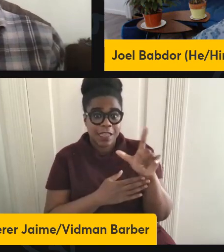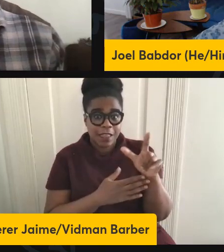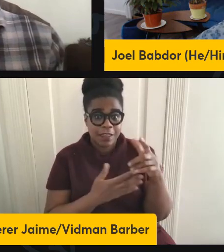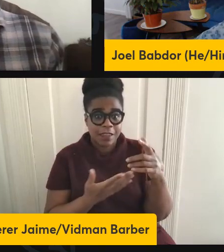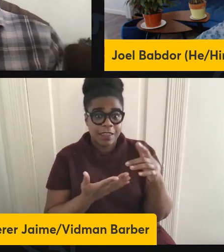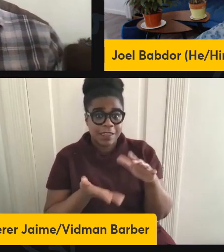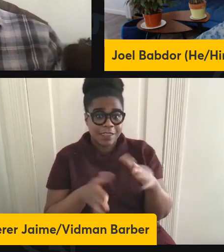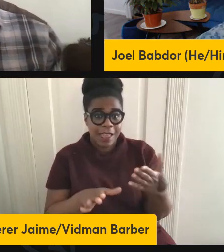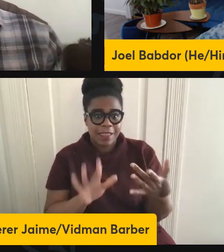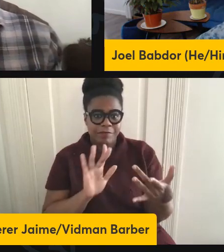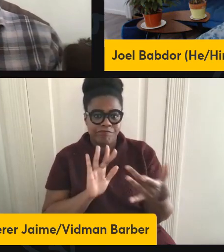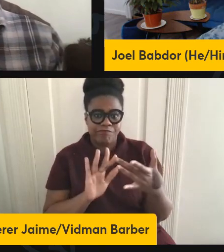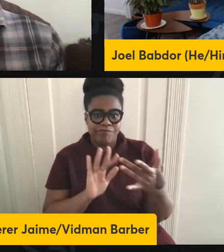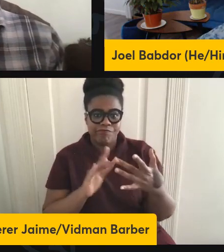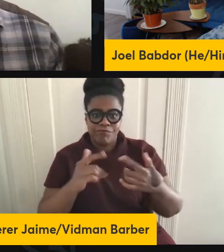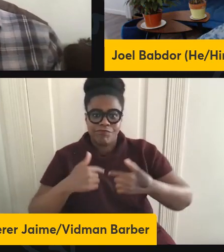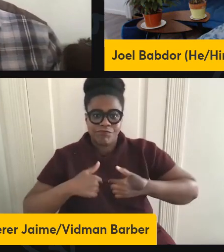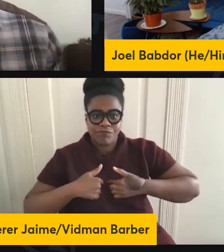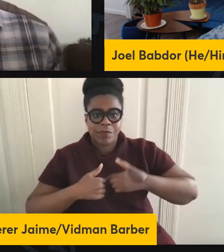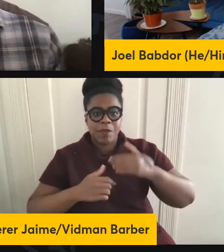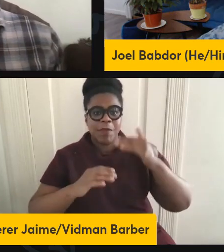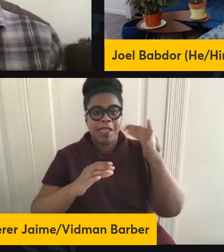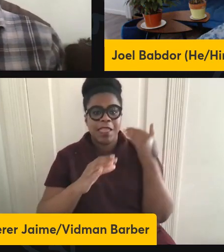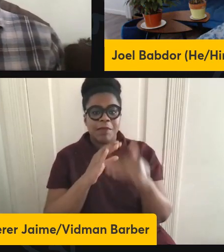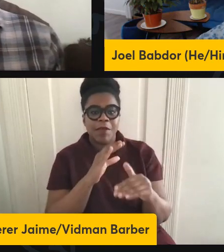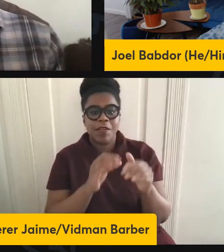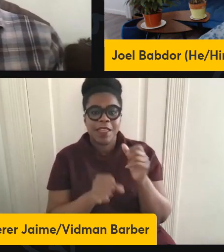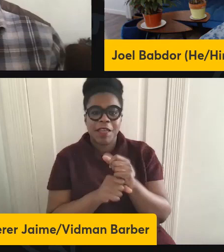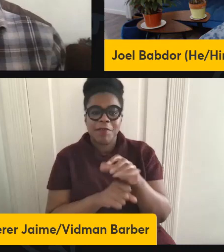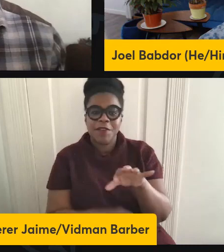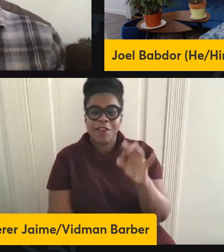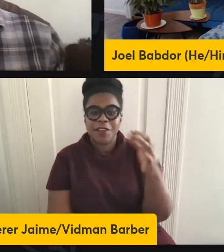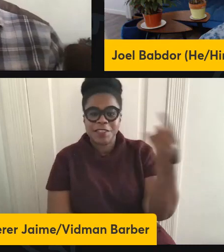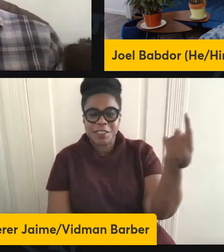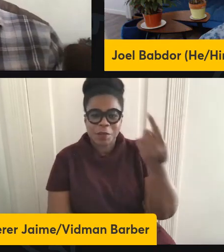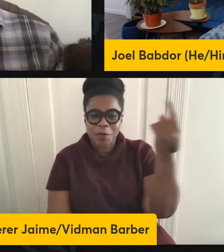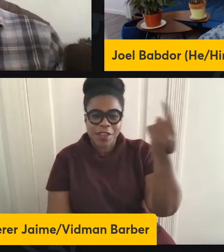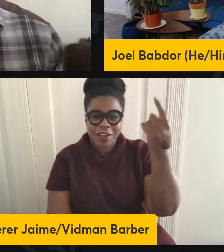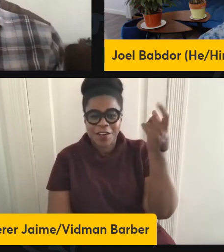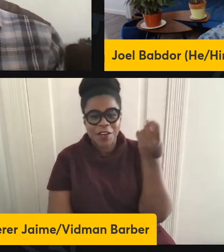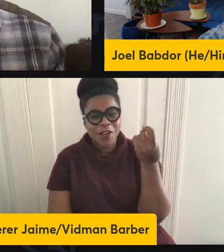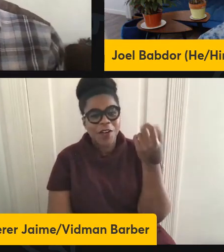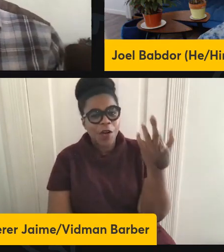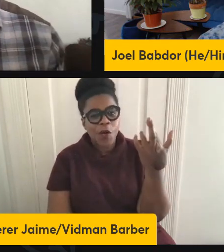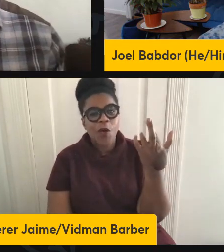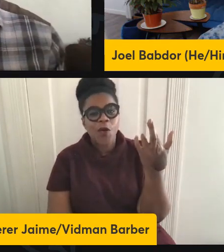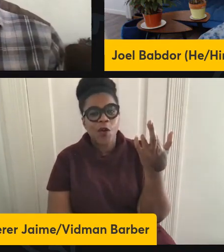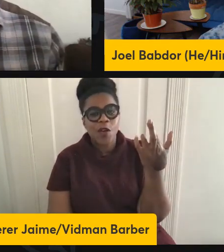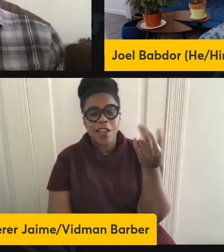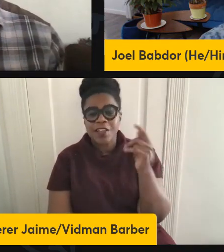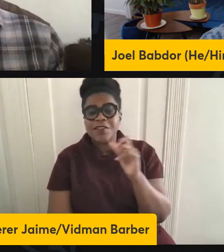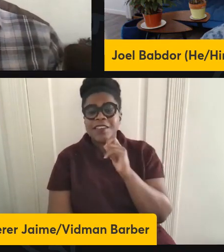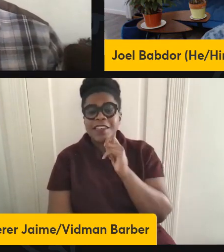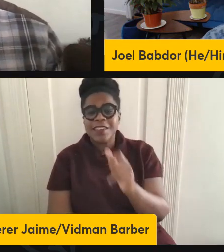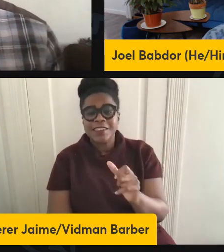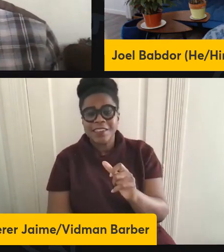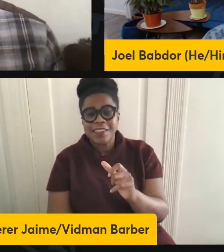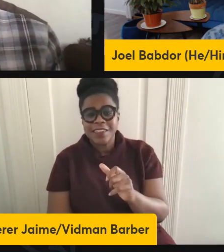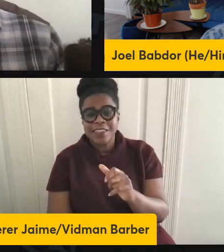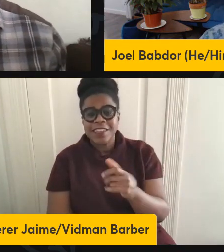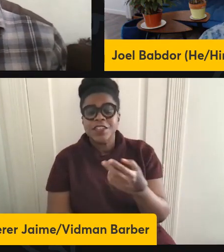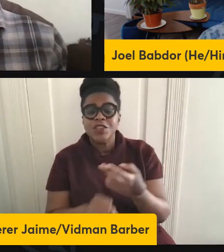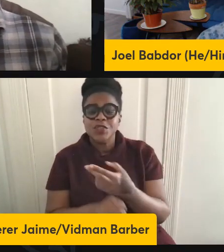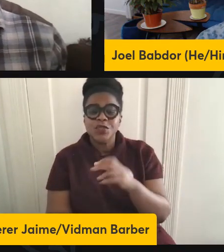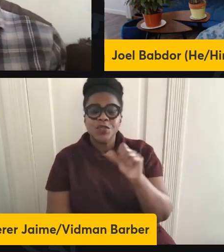me. I think my email can be found somewhere, or rather, if not, just use